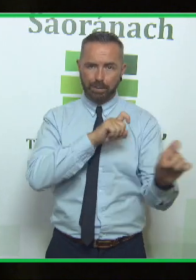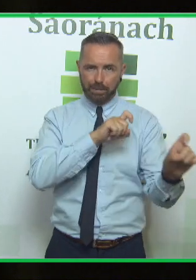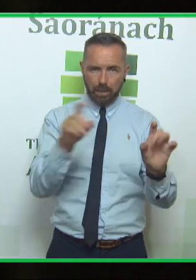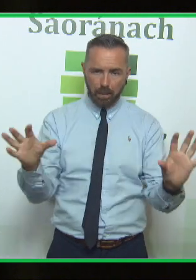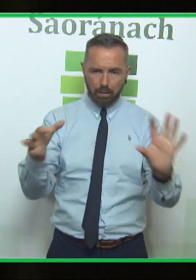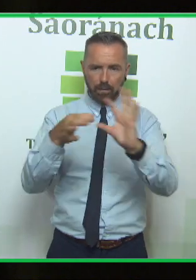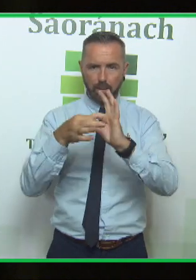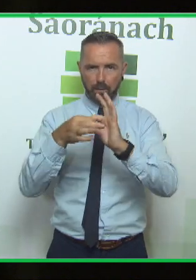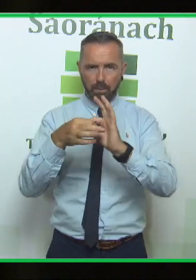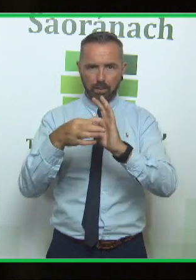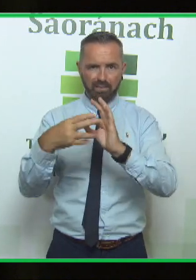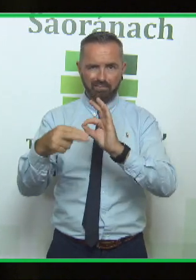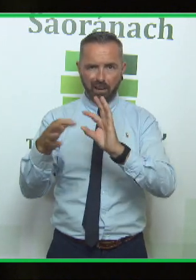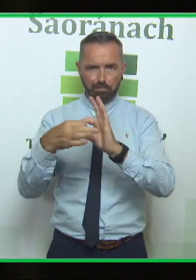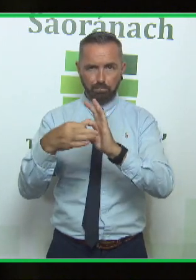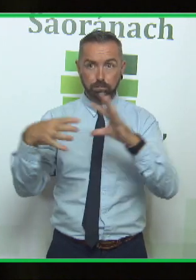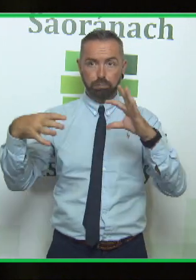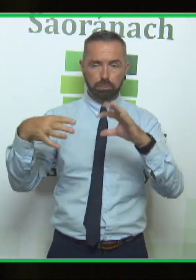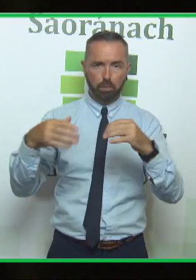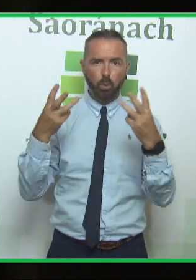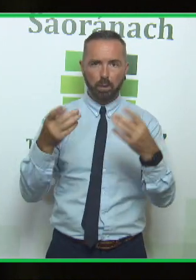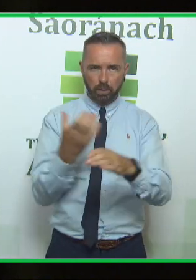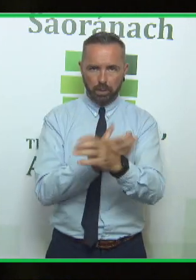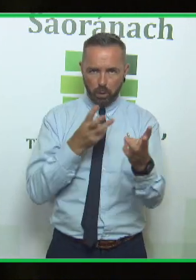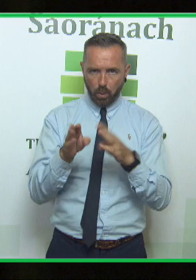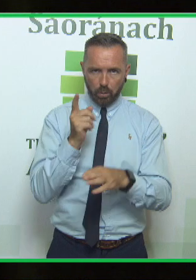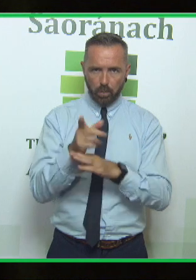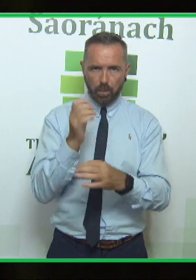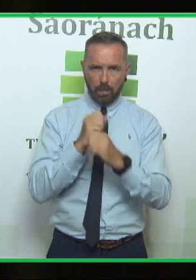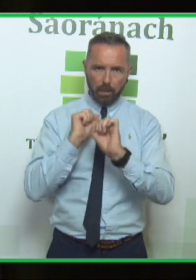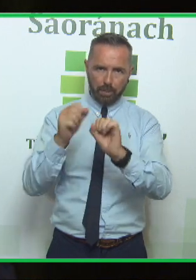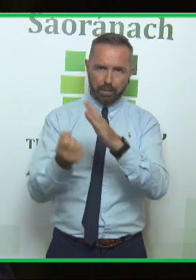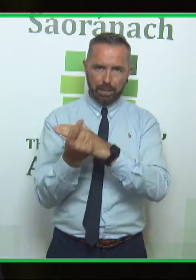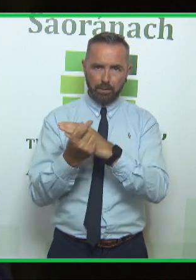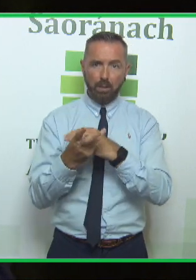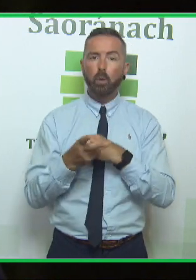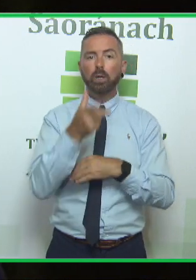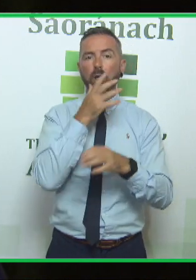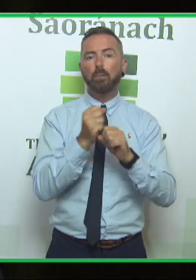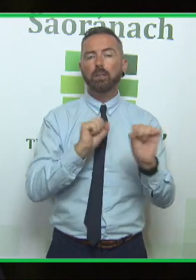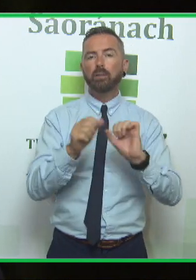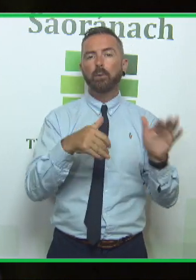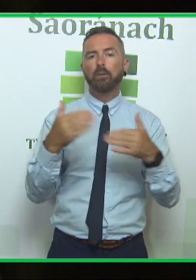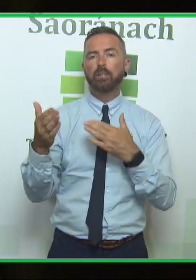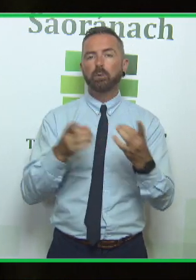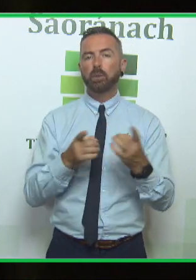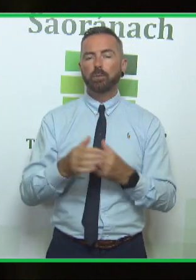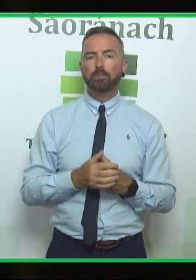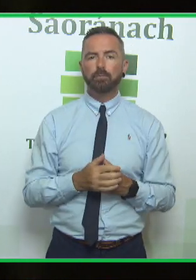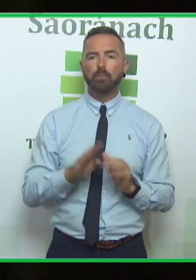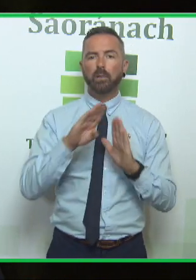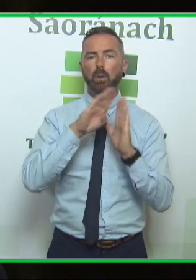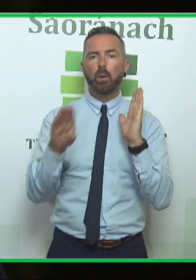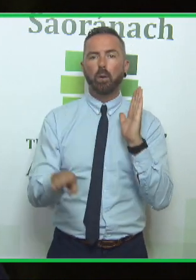and work with them around the issues that they have. And I'll talk to you about the service provision that we do. But low threshold